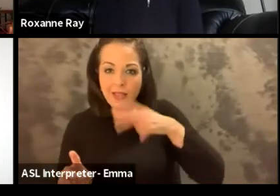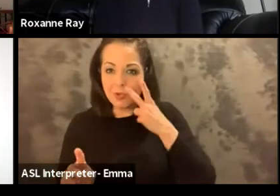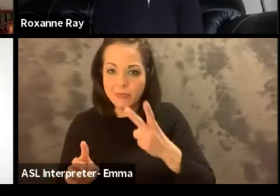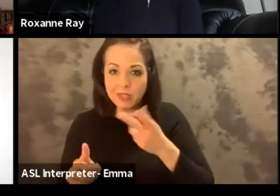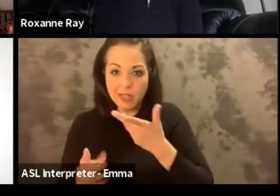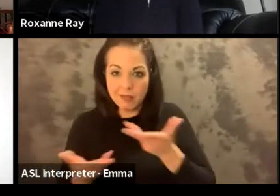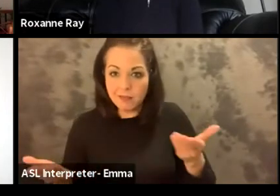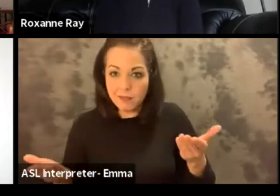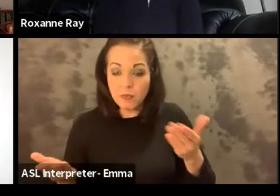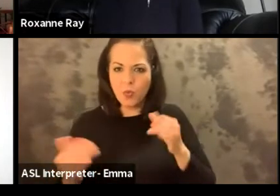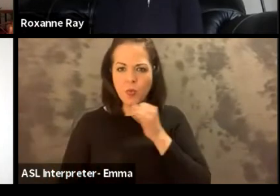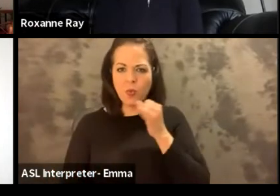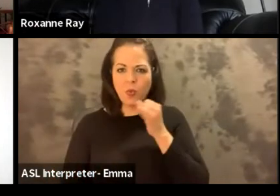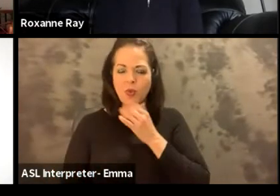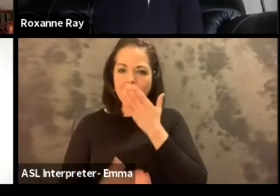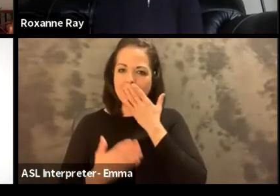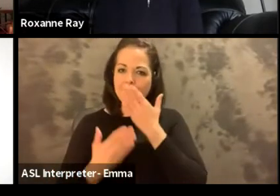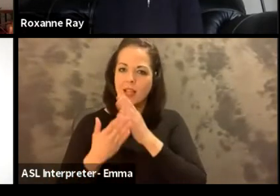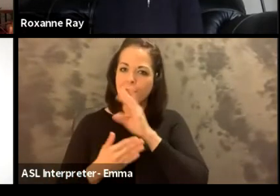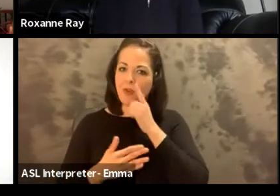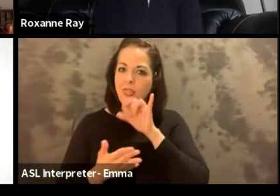Ooh, thanks for that framing, Nabra.